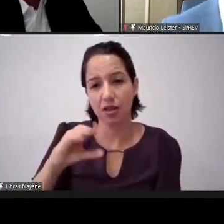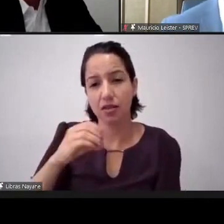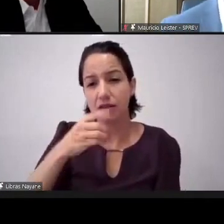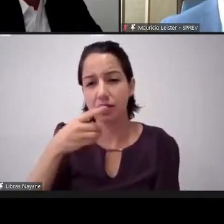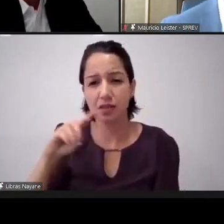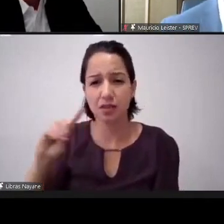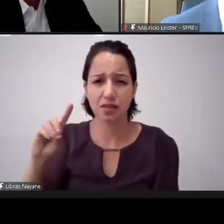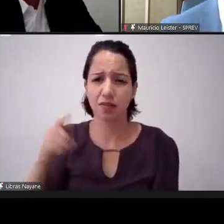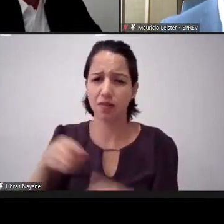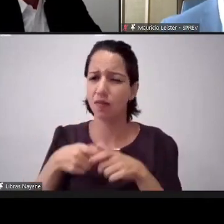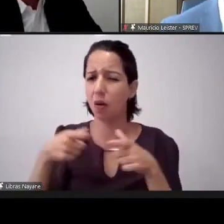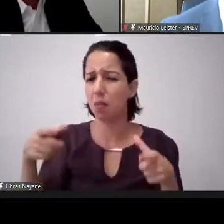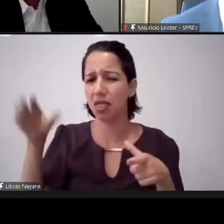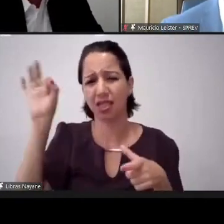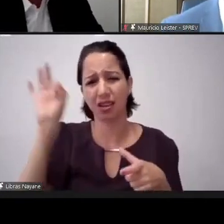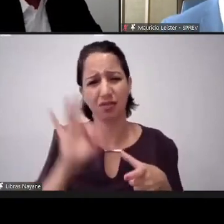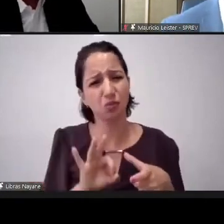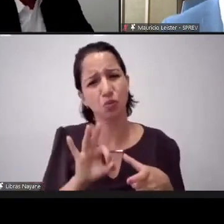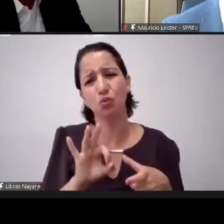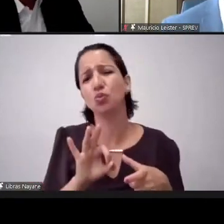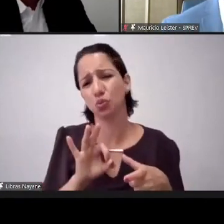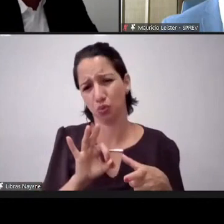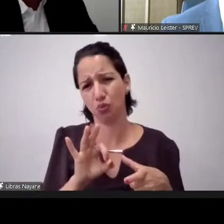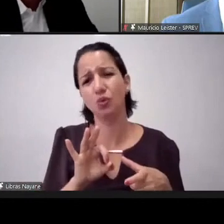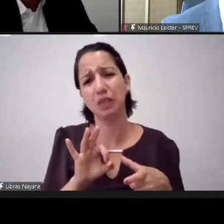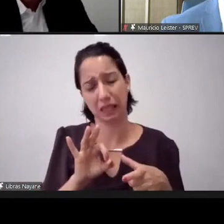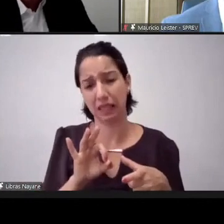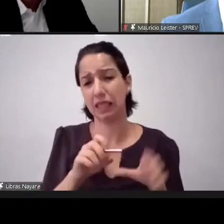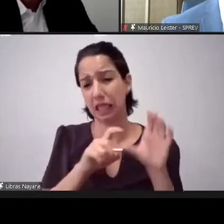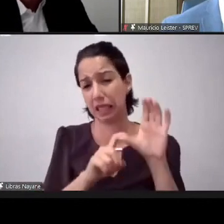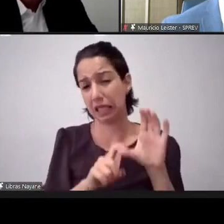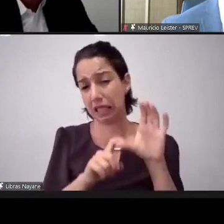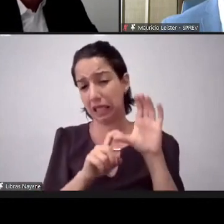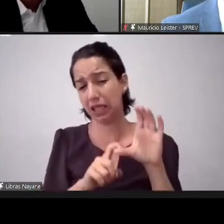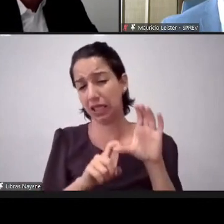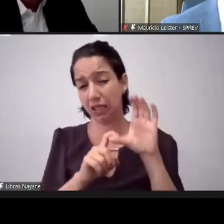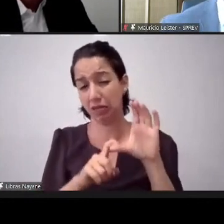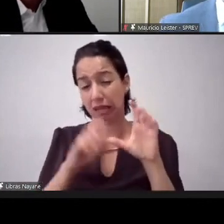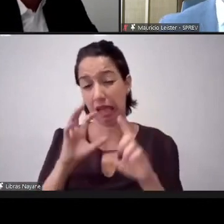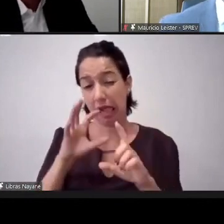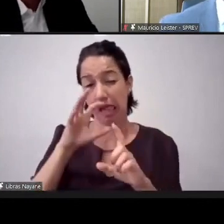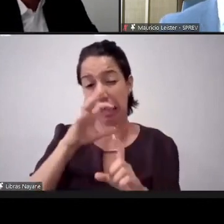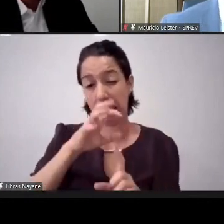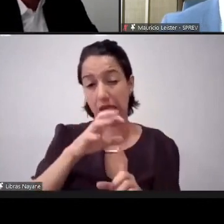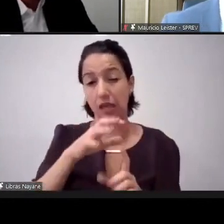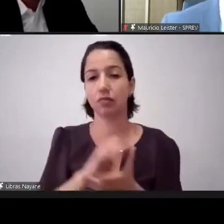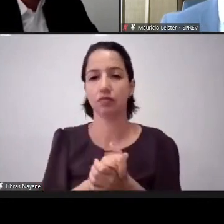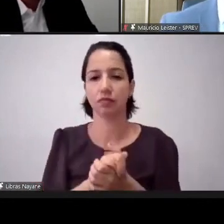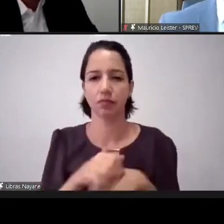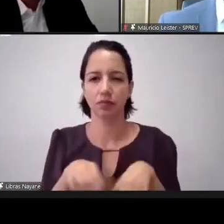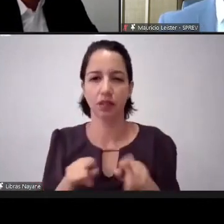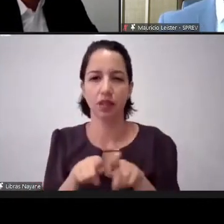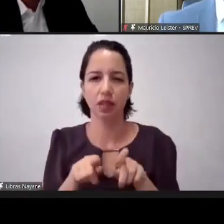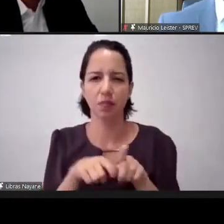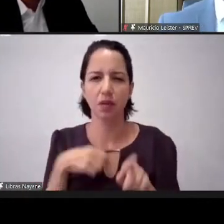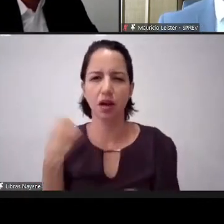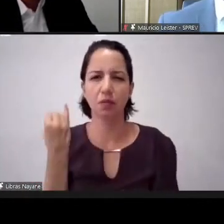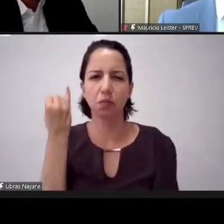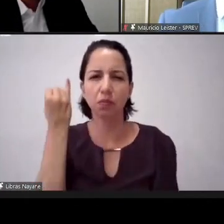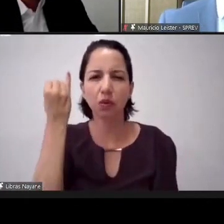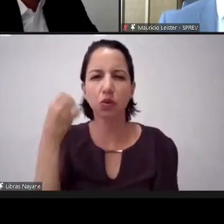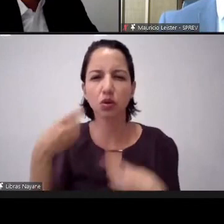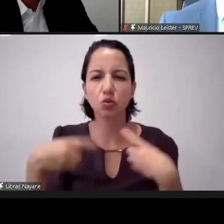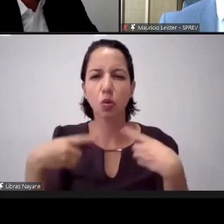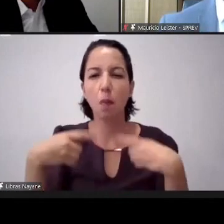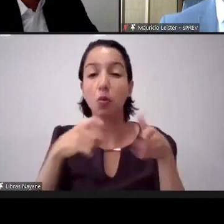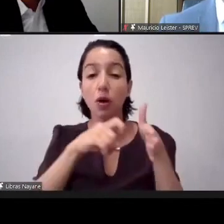a concern in terms of inflation worldwide. This increases the interest rates. And in our side, it is